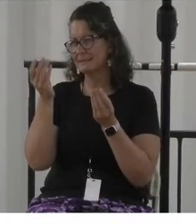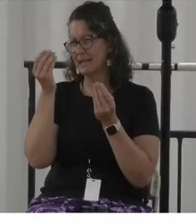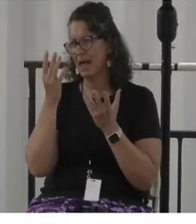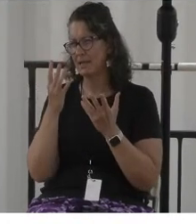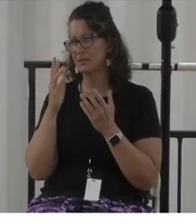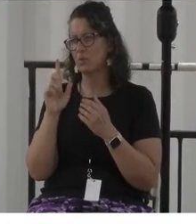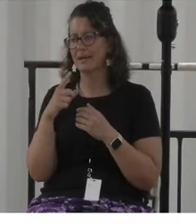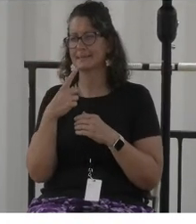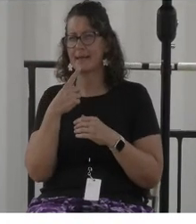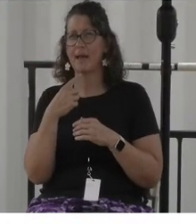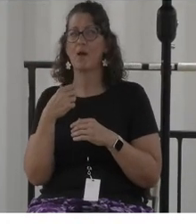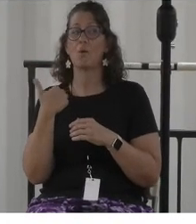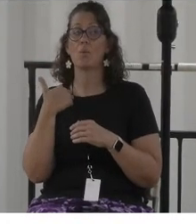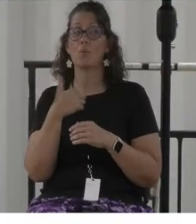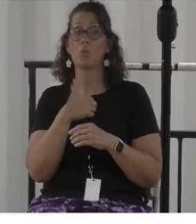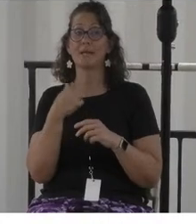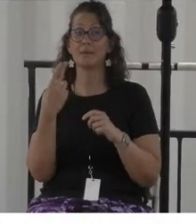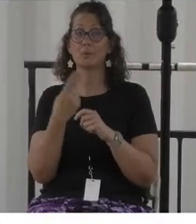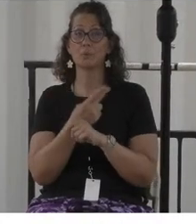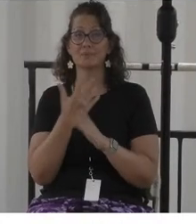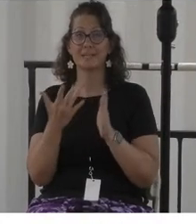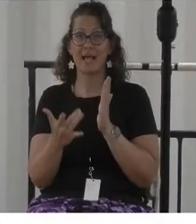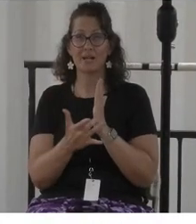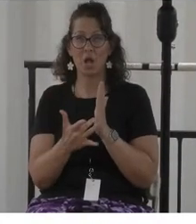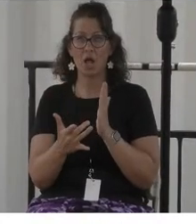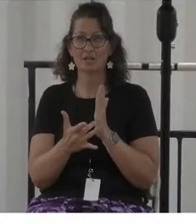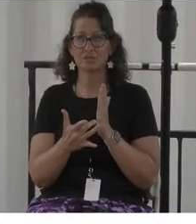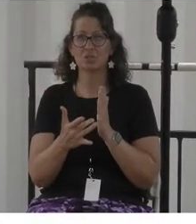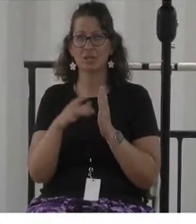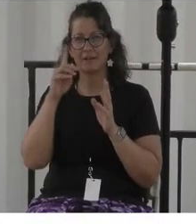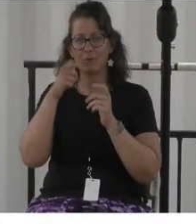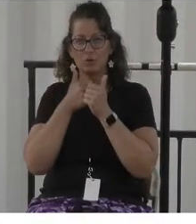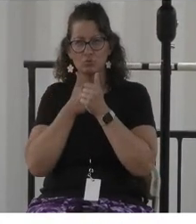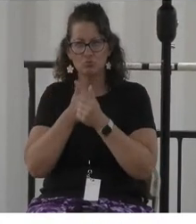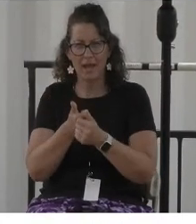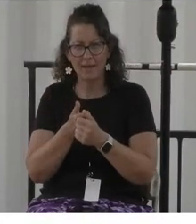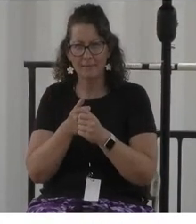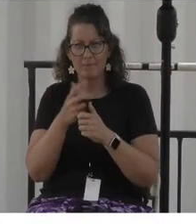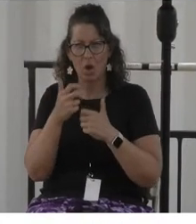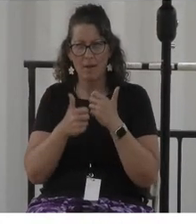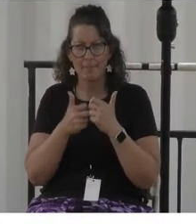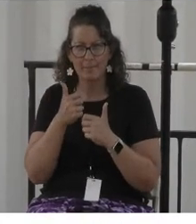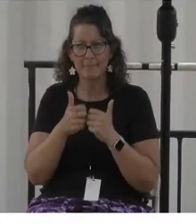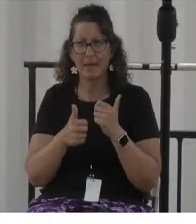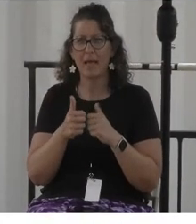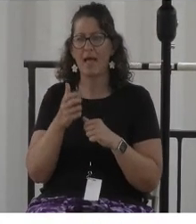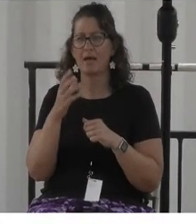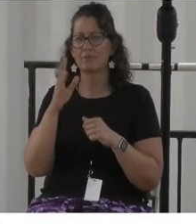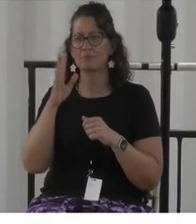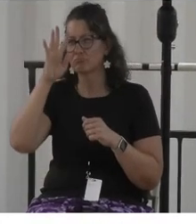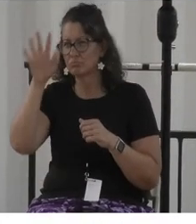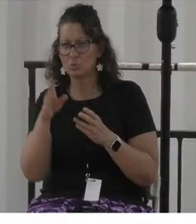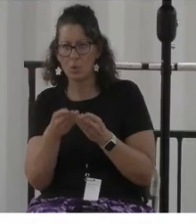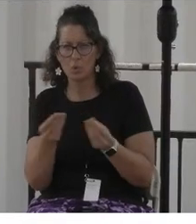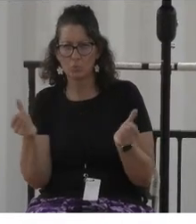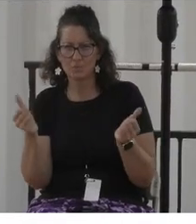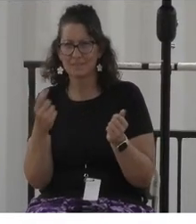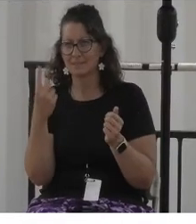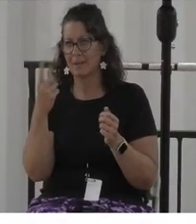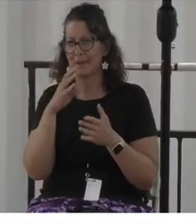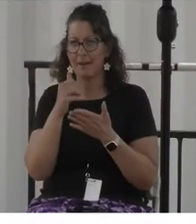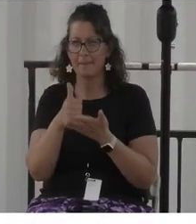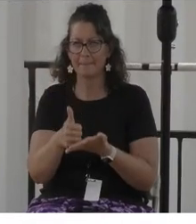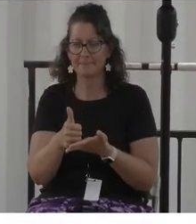say, hey, we use technology to track this problem and we came up with a solution, something that